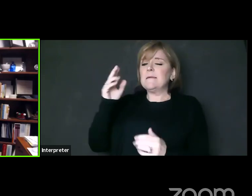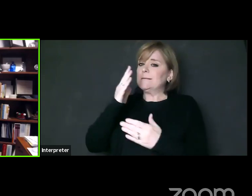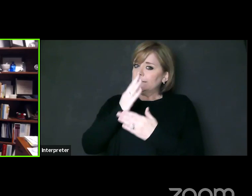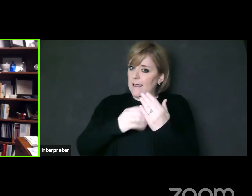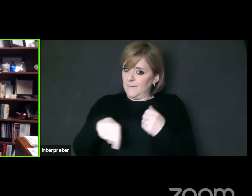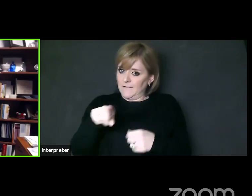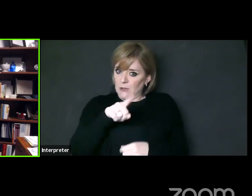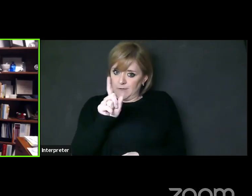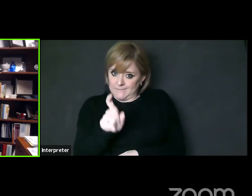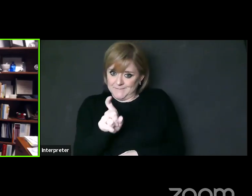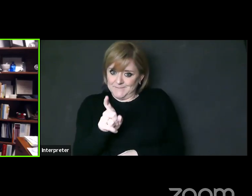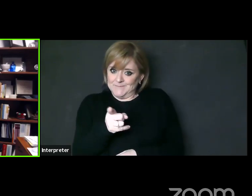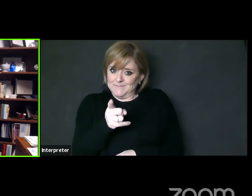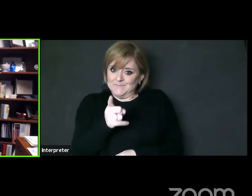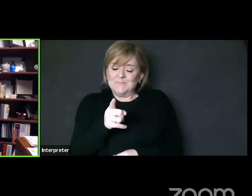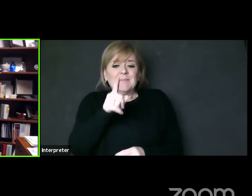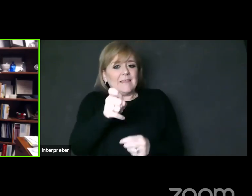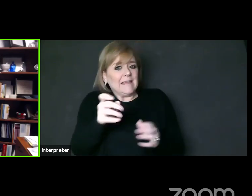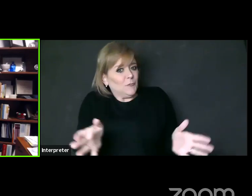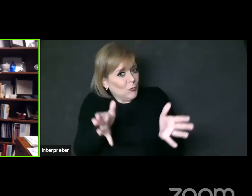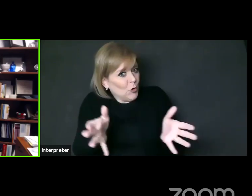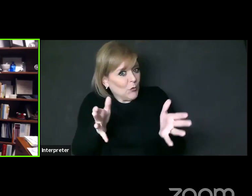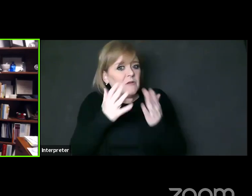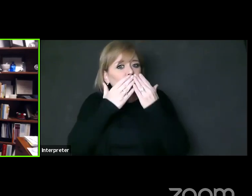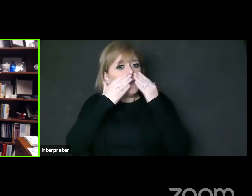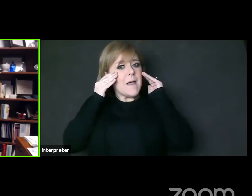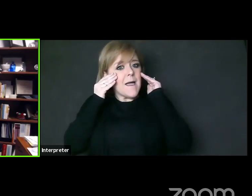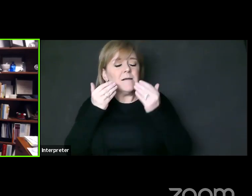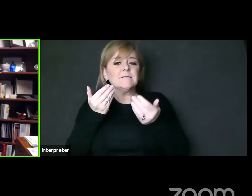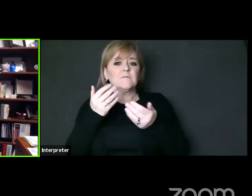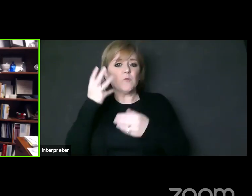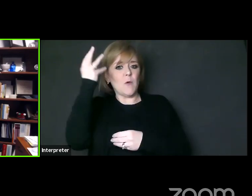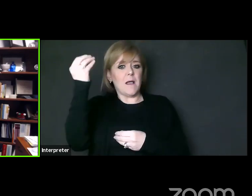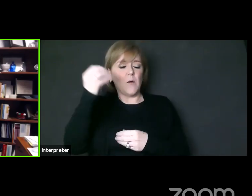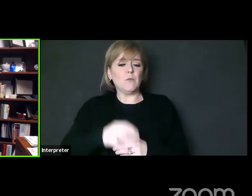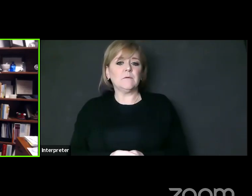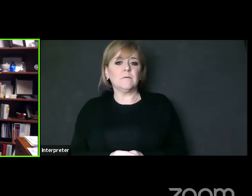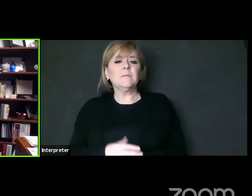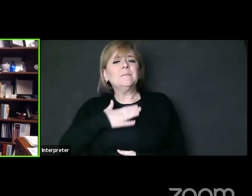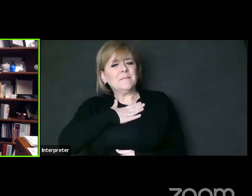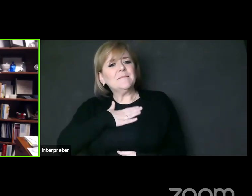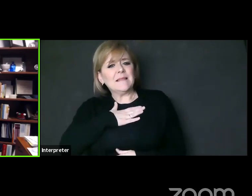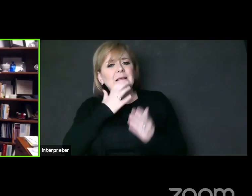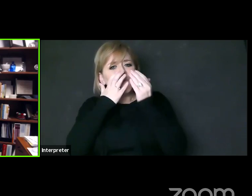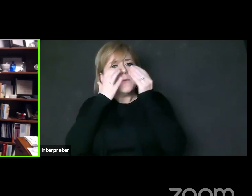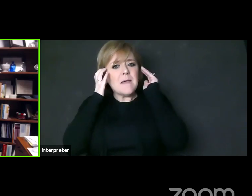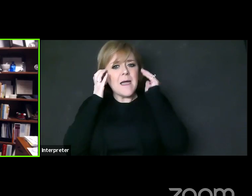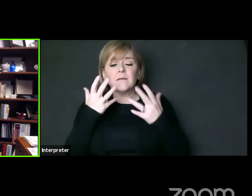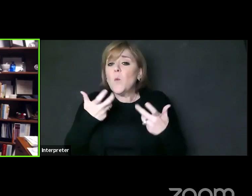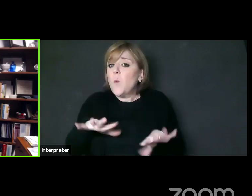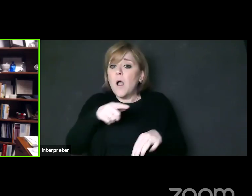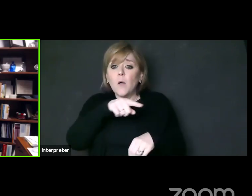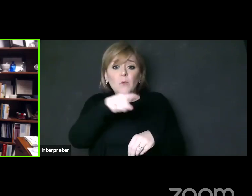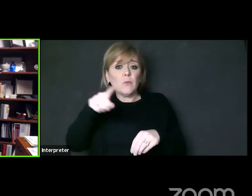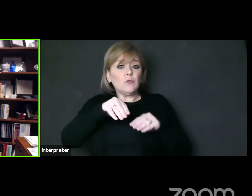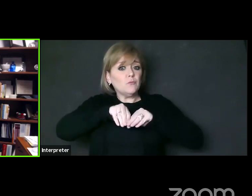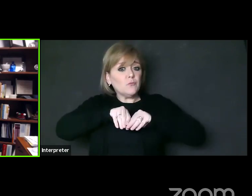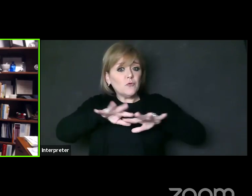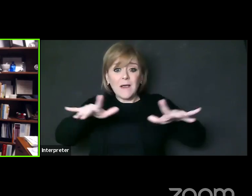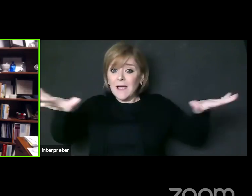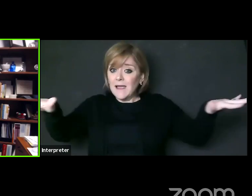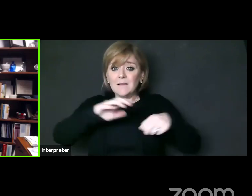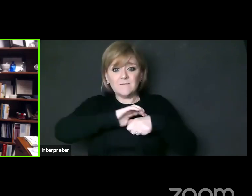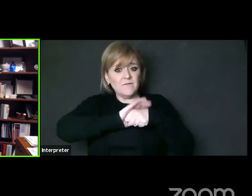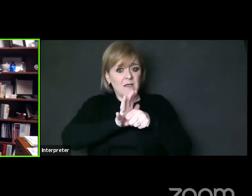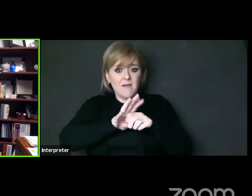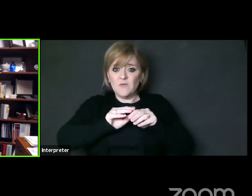some re-encouragement to try to make sure that you do that. So please wear those because we don't want you spreading the virus. The